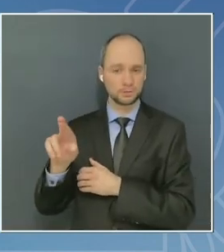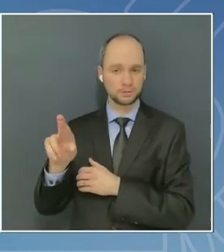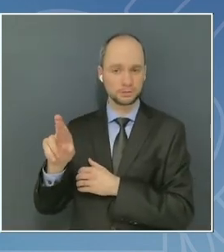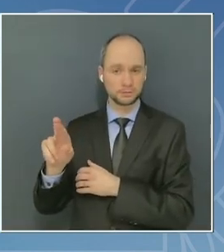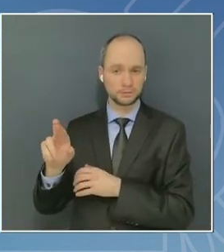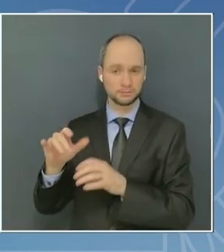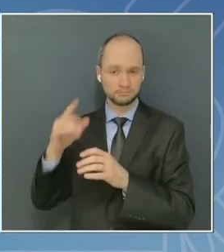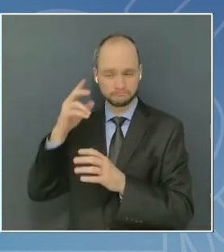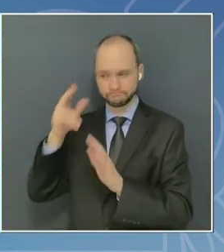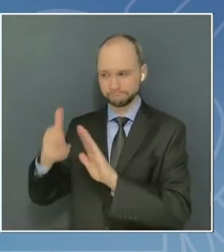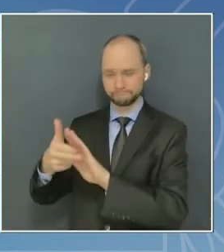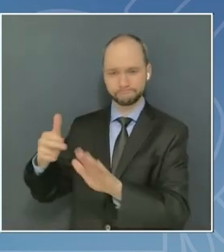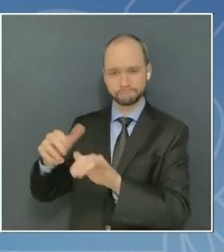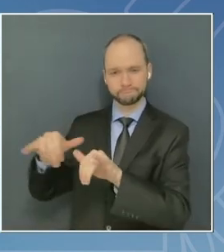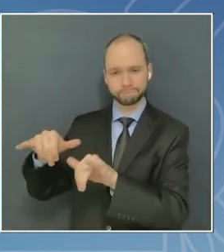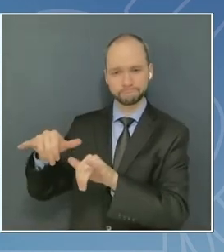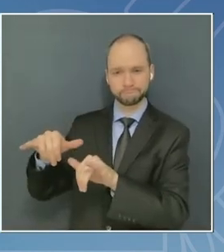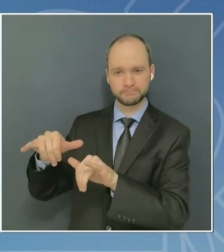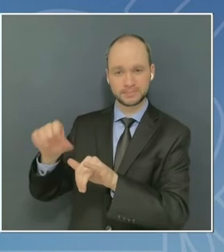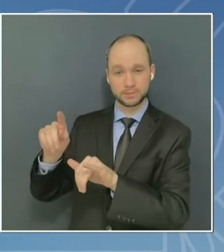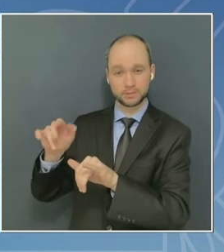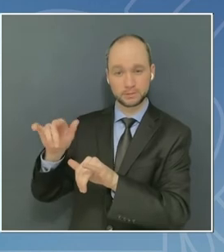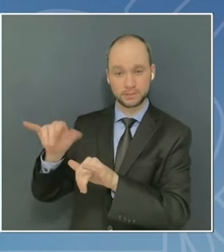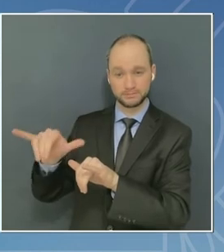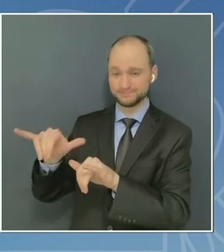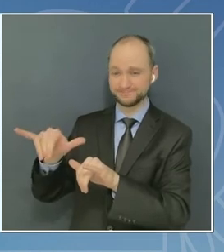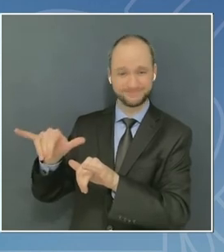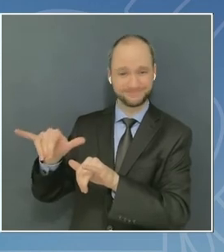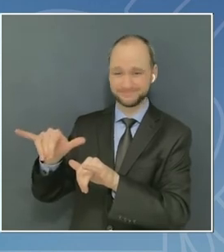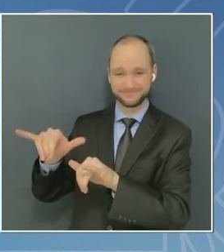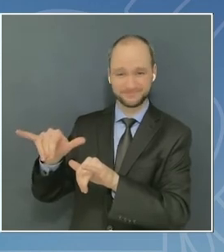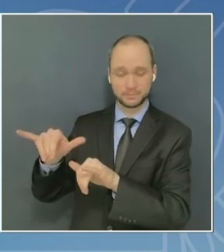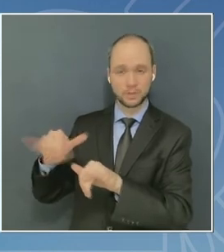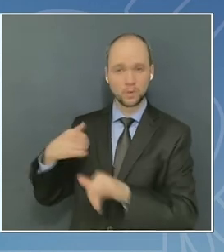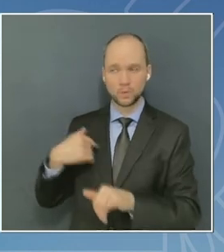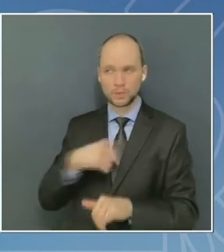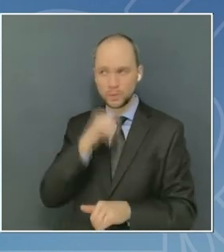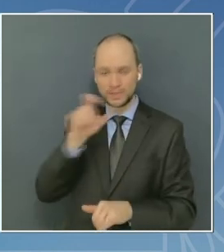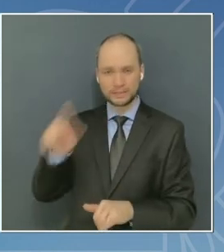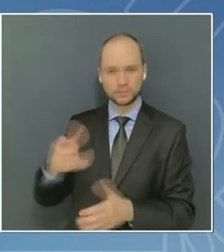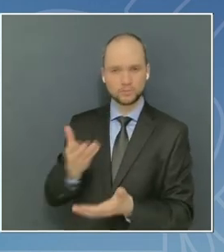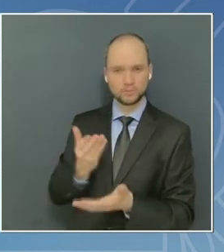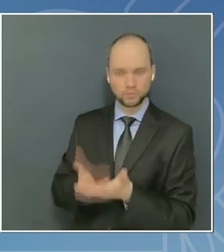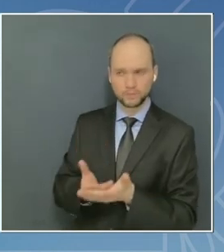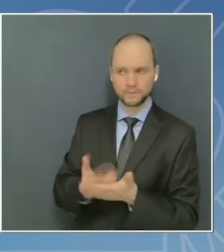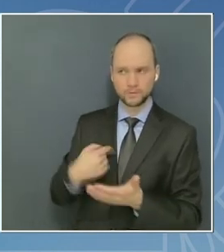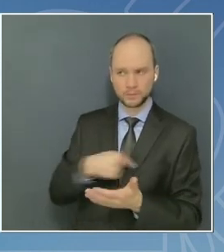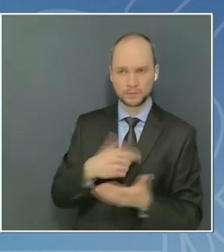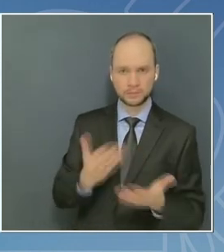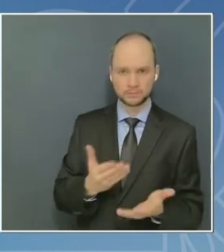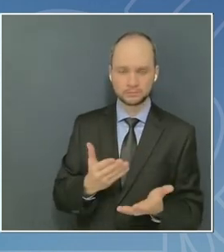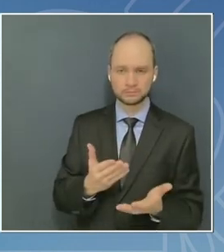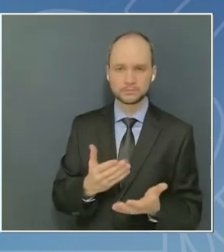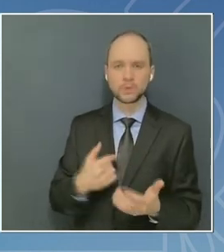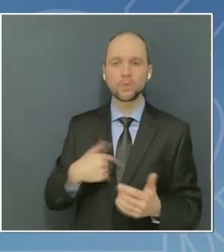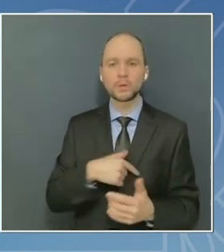I think that is the most authentic way to be an American, which is just to be.